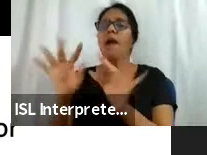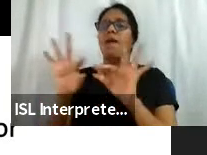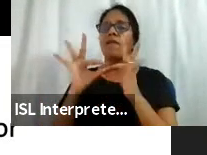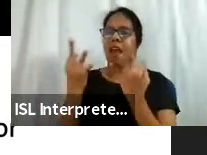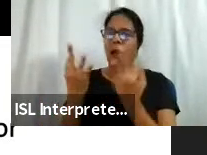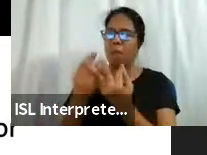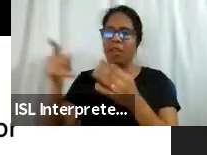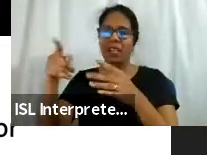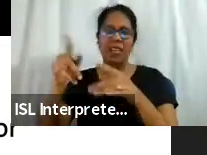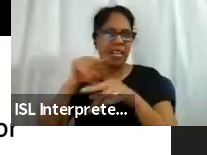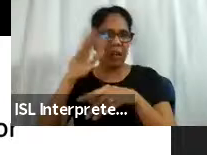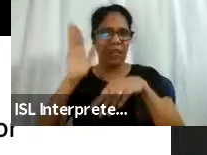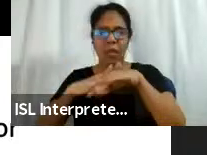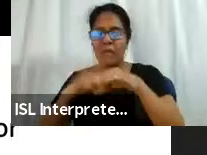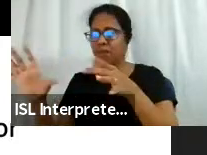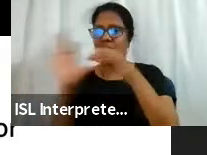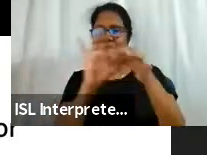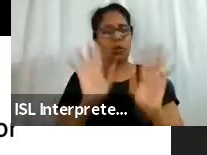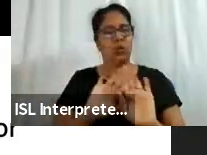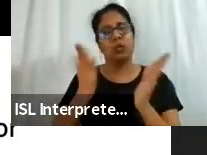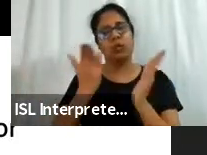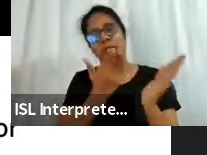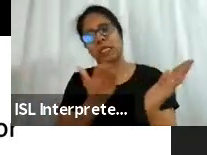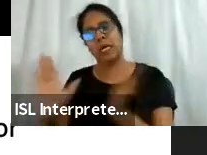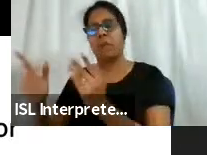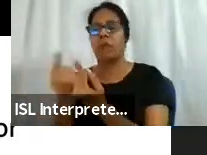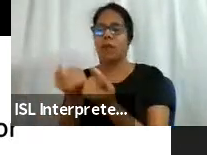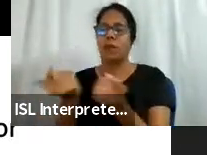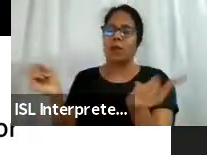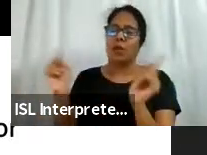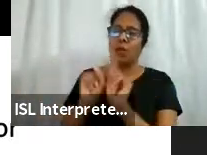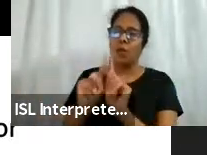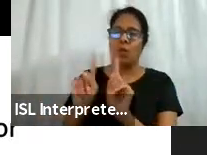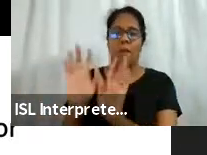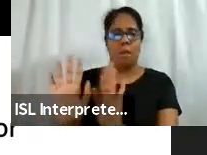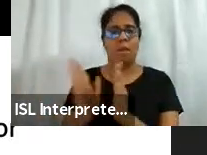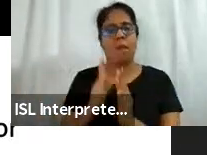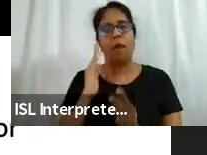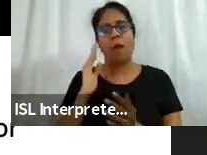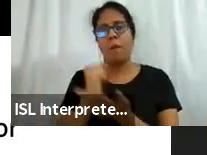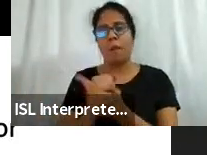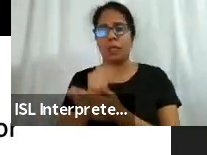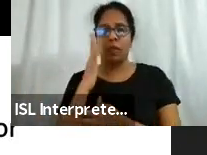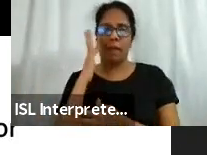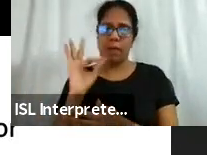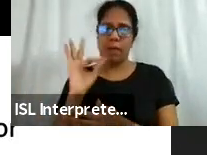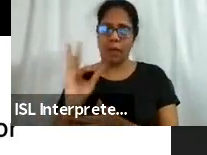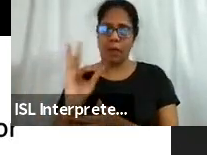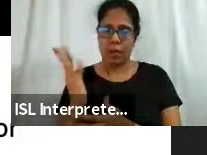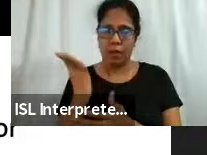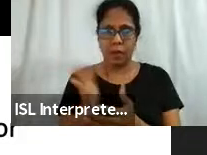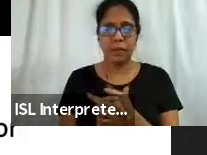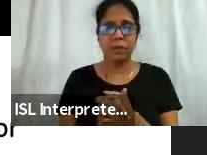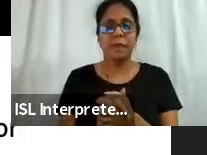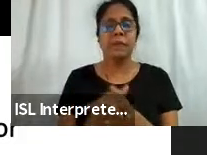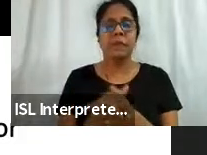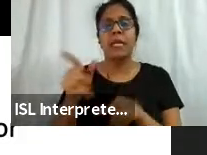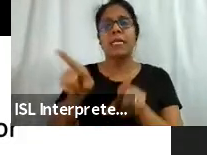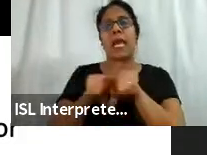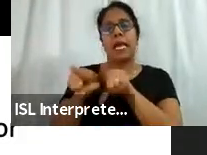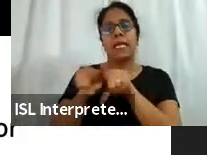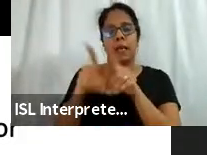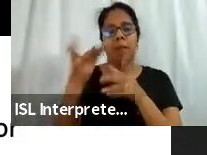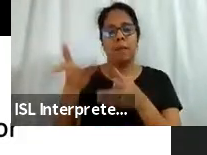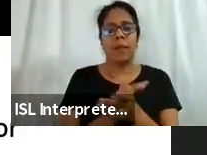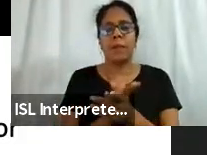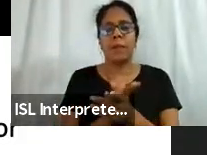contact. Now, an example I would like to give here, like supposing you have a place where you can quarantine